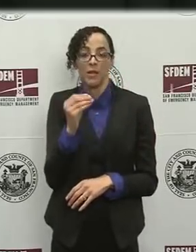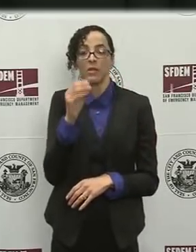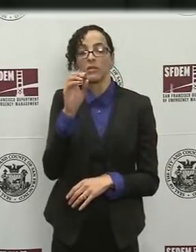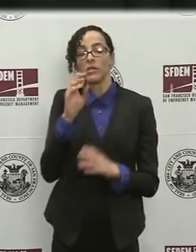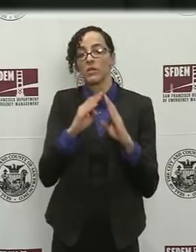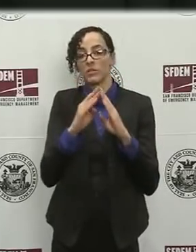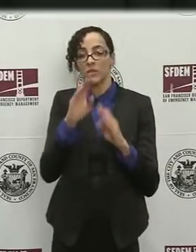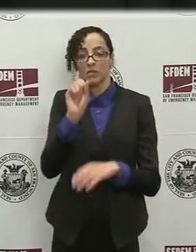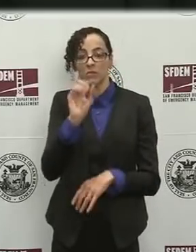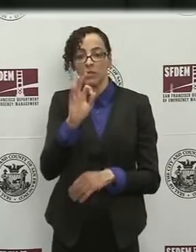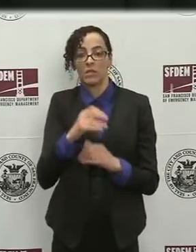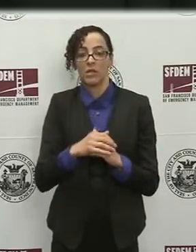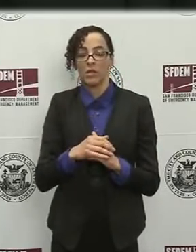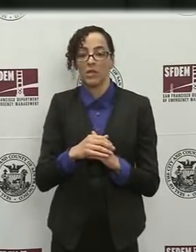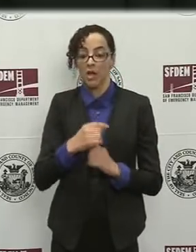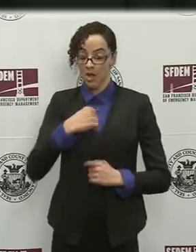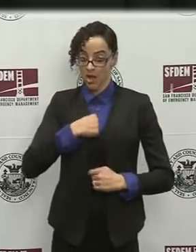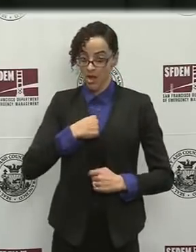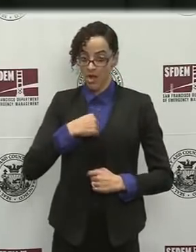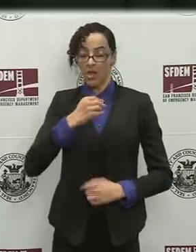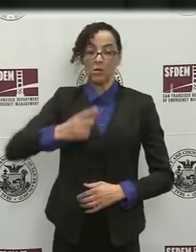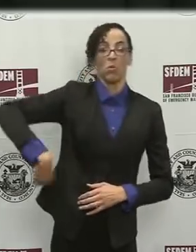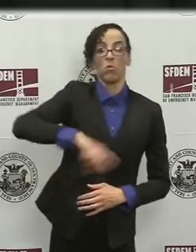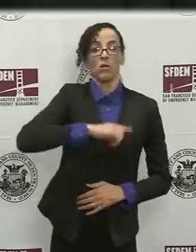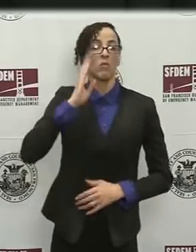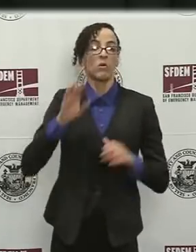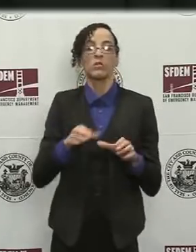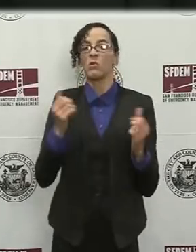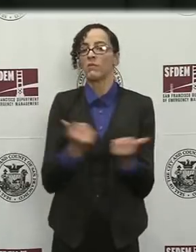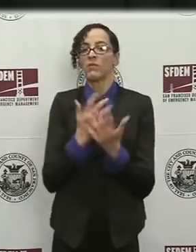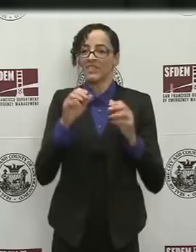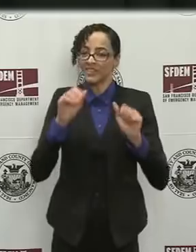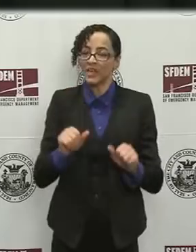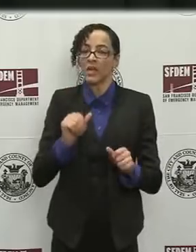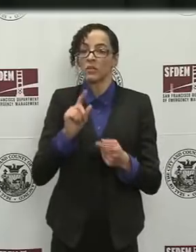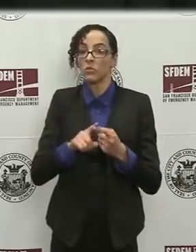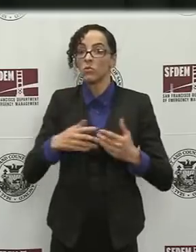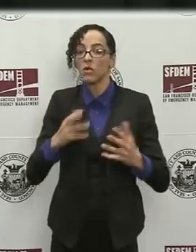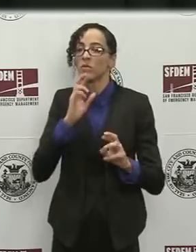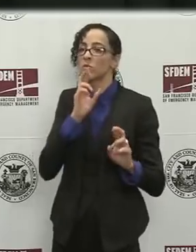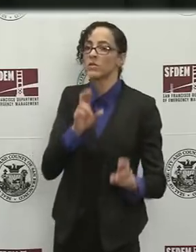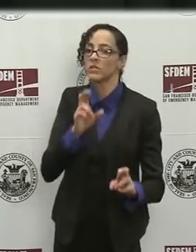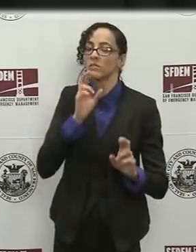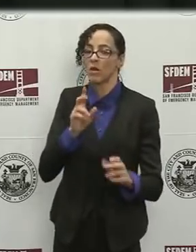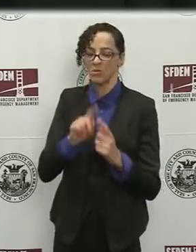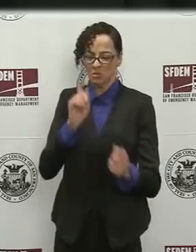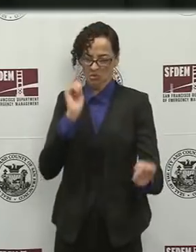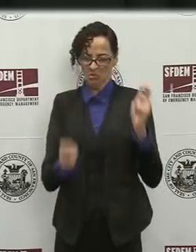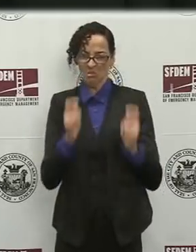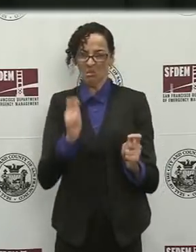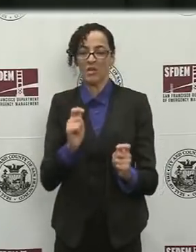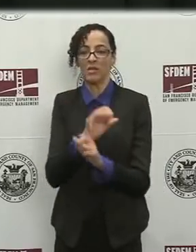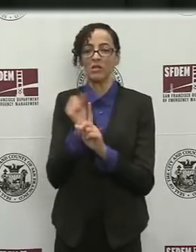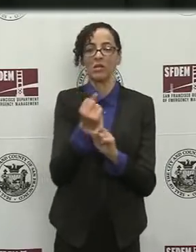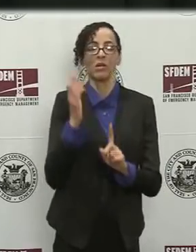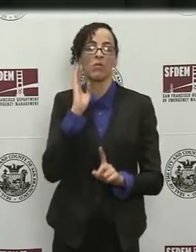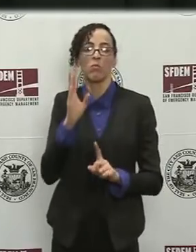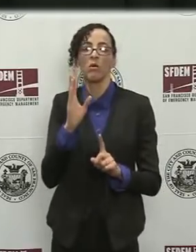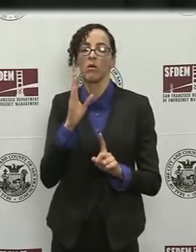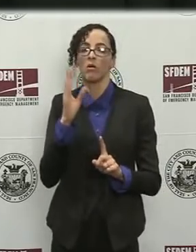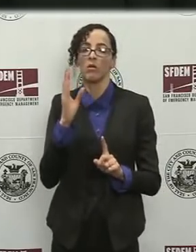to respond to the changing situation, and I will keep the staff, residents, families, and public updated.